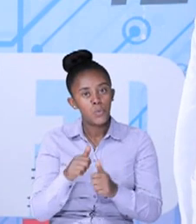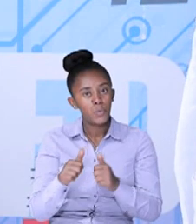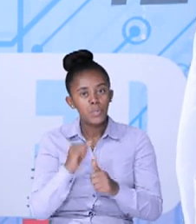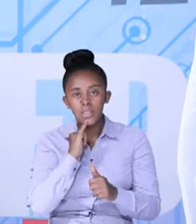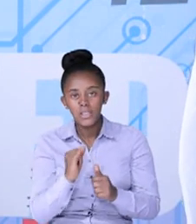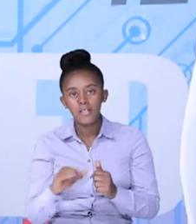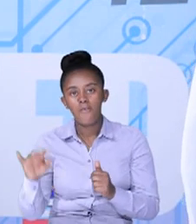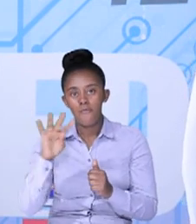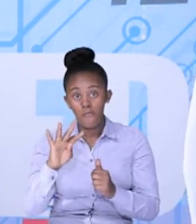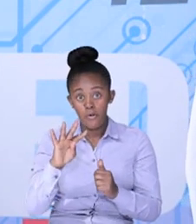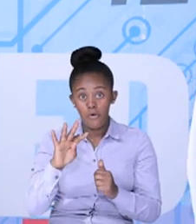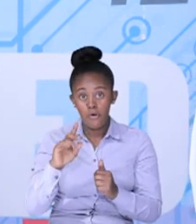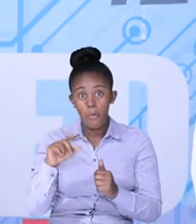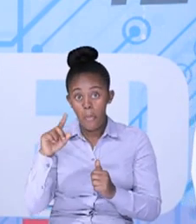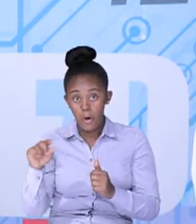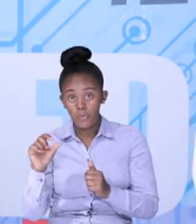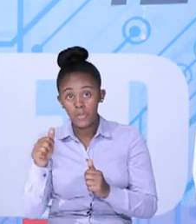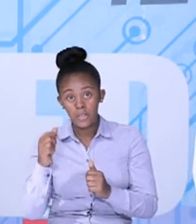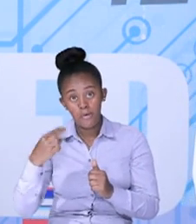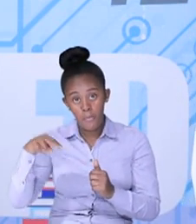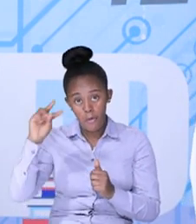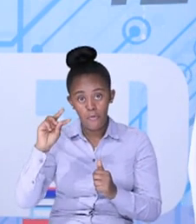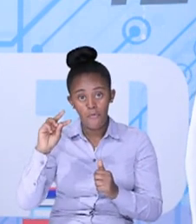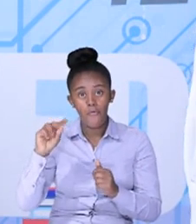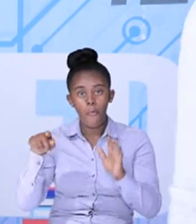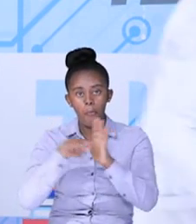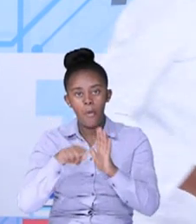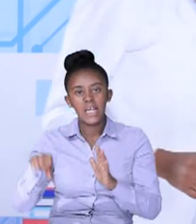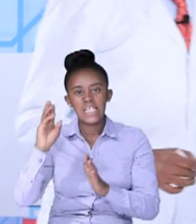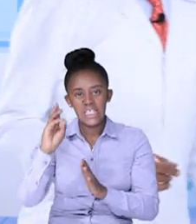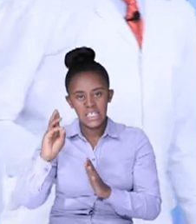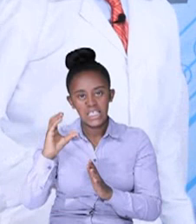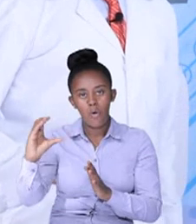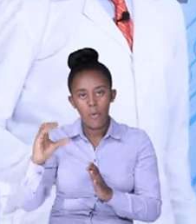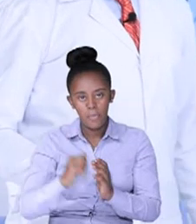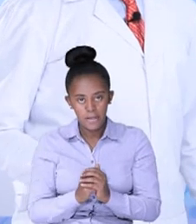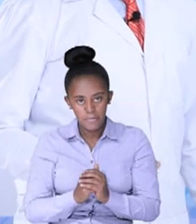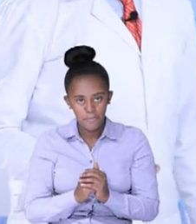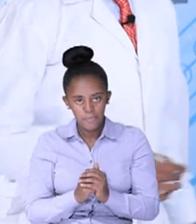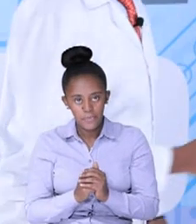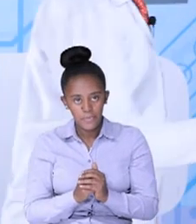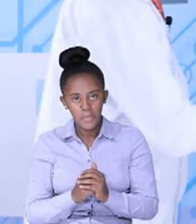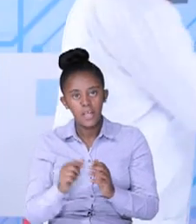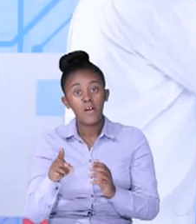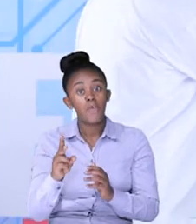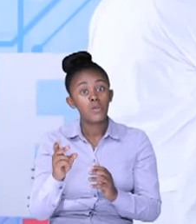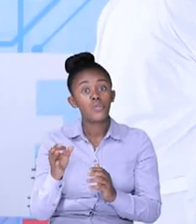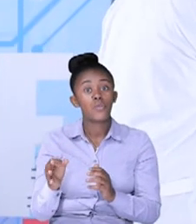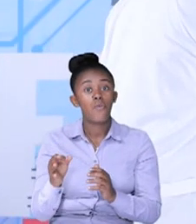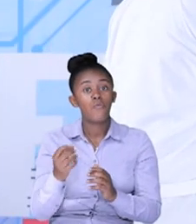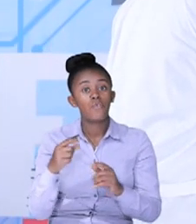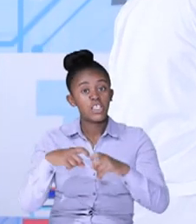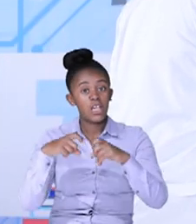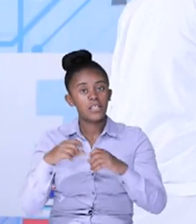4 micro means 10 to the power of minus 6 coulomb. And the velocity of the charged particle is given